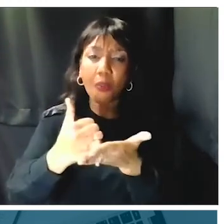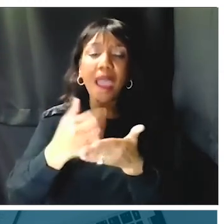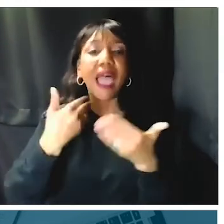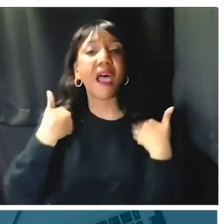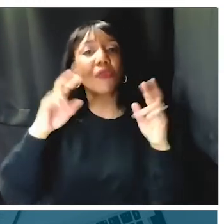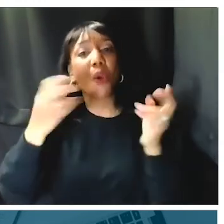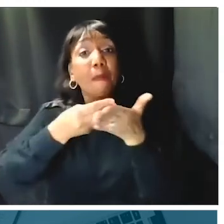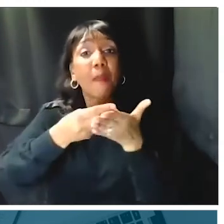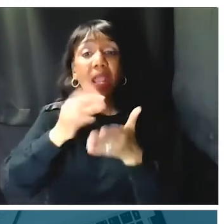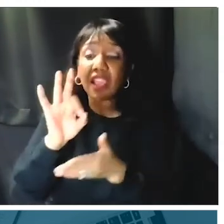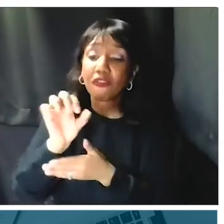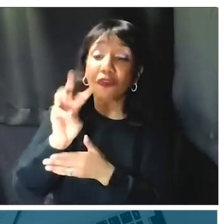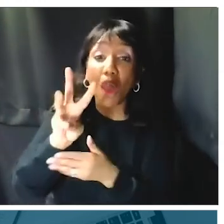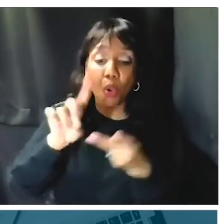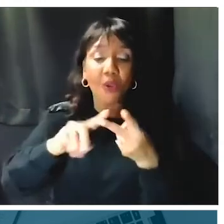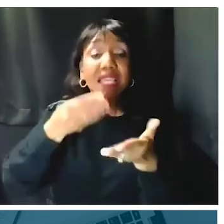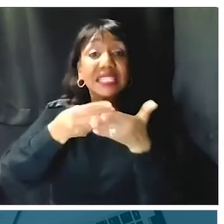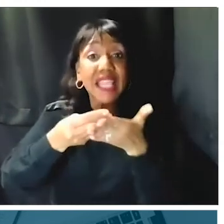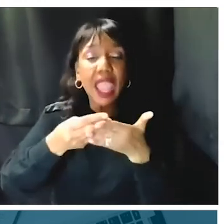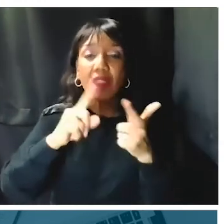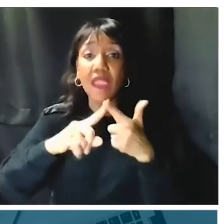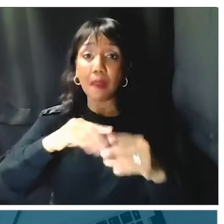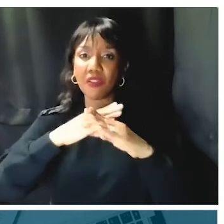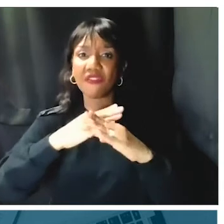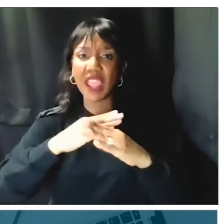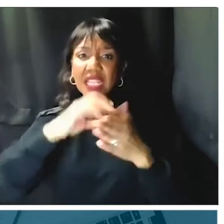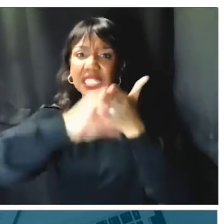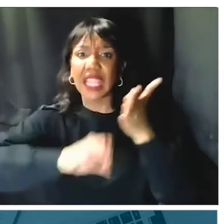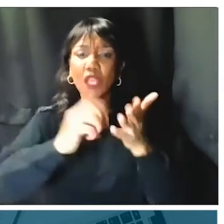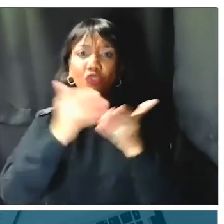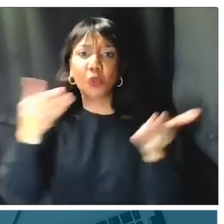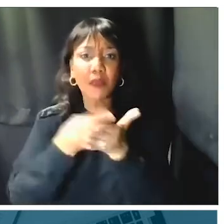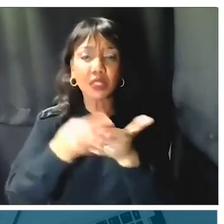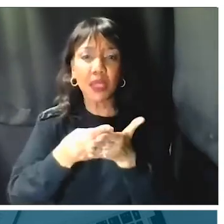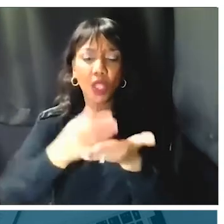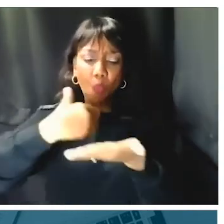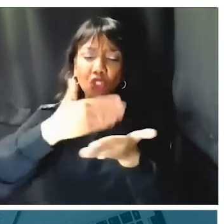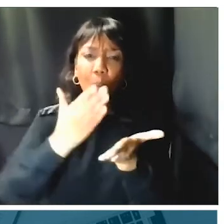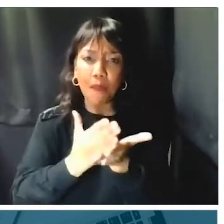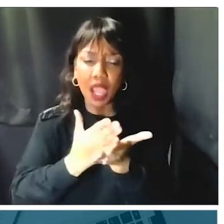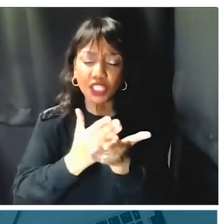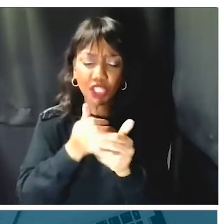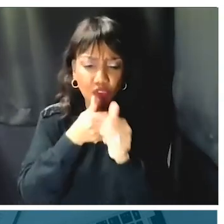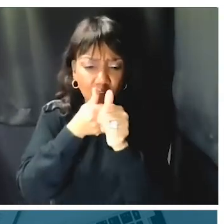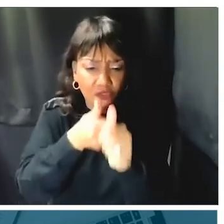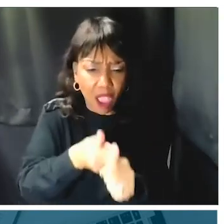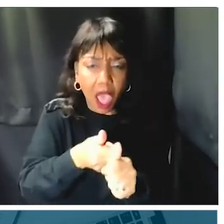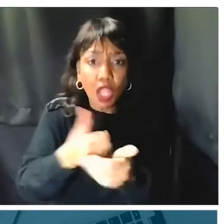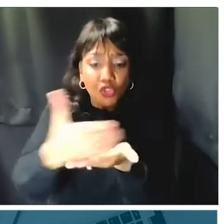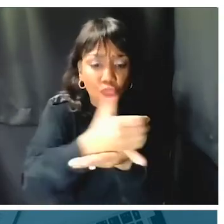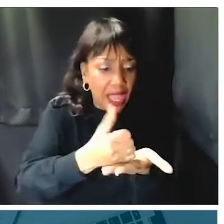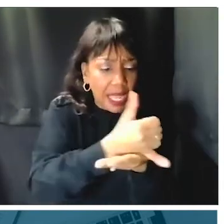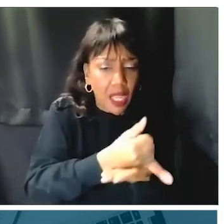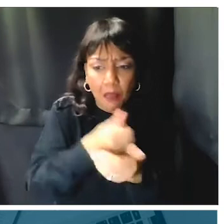flow, save, and prevent overdrafts. When you budget, you track your income and